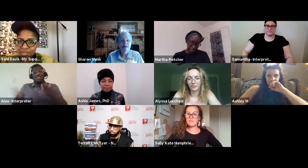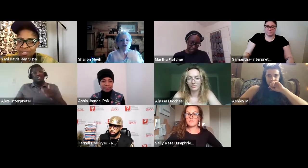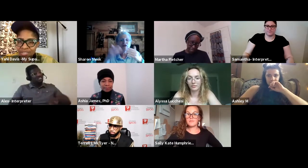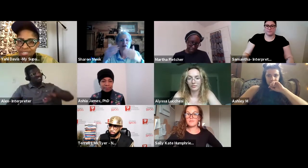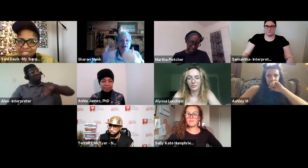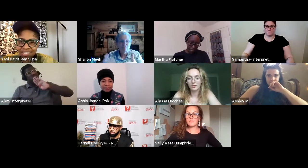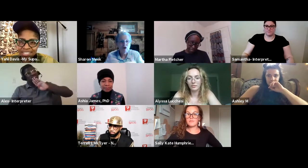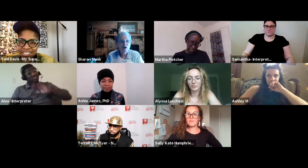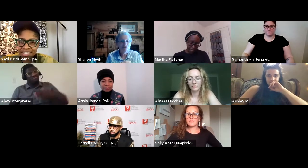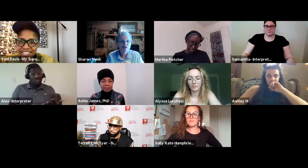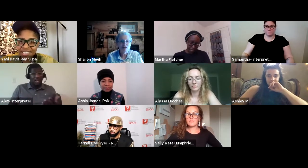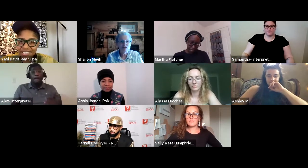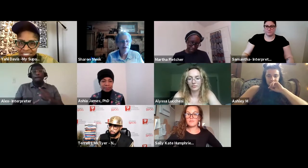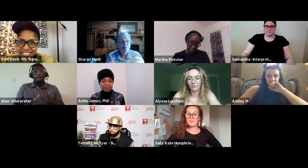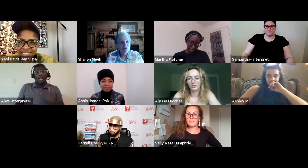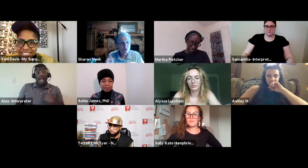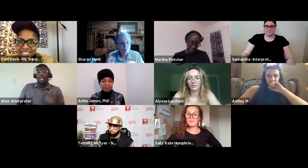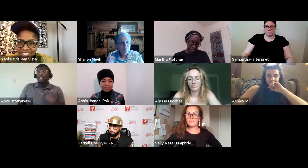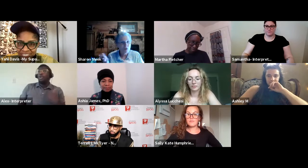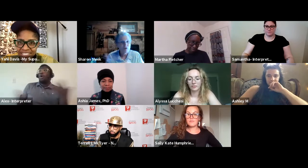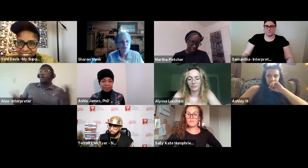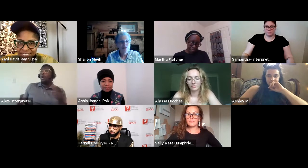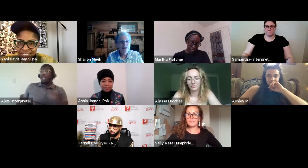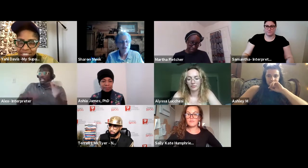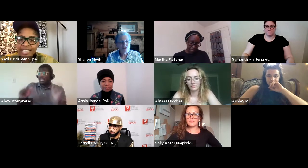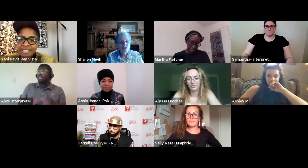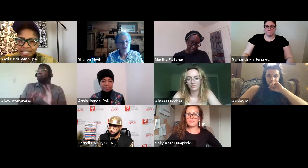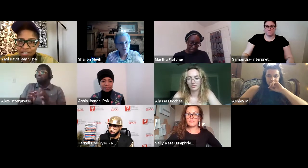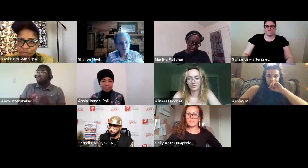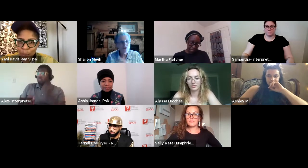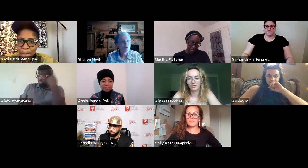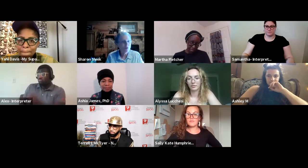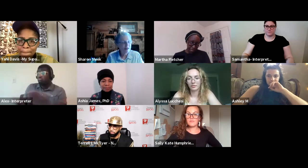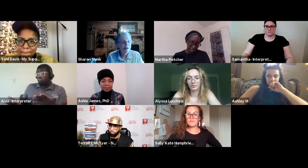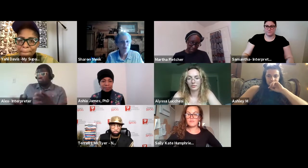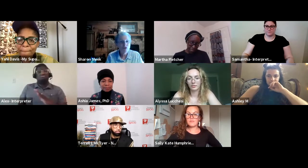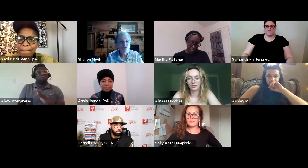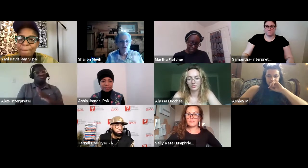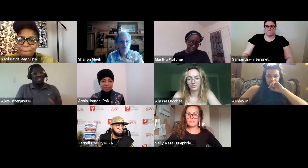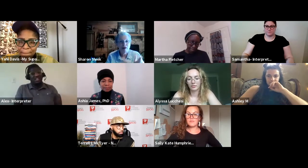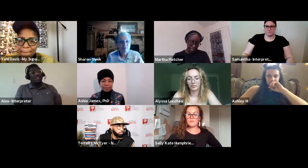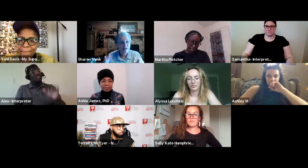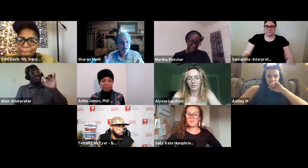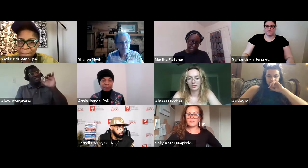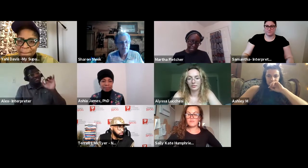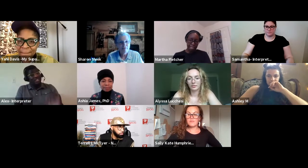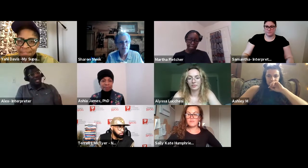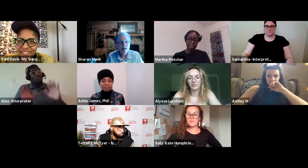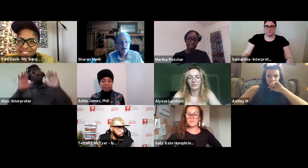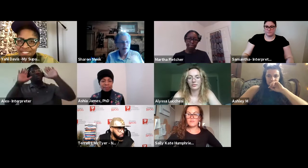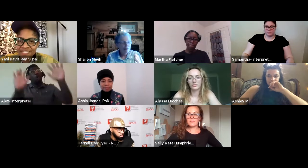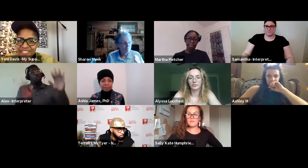would instantly fall into this, let me interpret for you and stuff. Yes. So it was a great opportunity throughout my